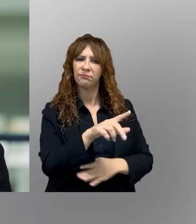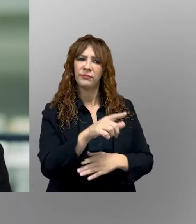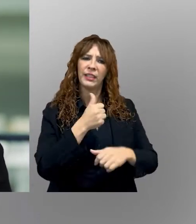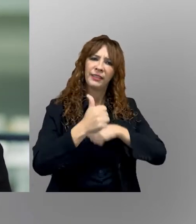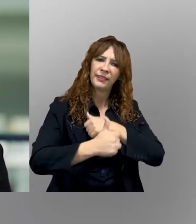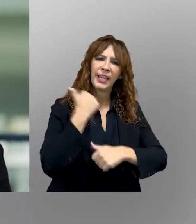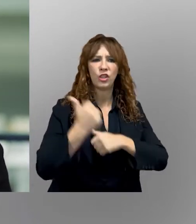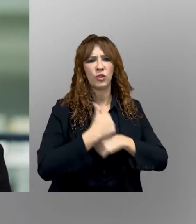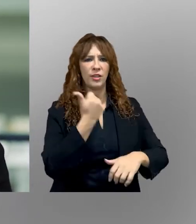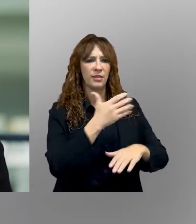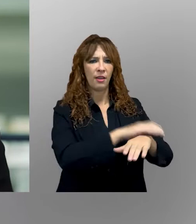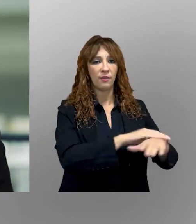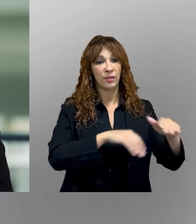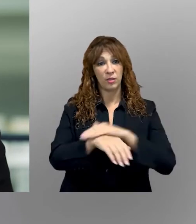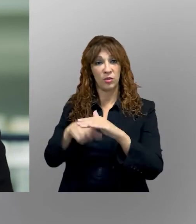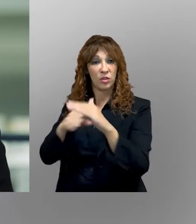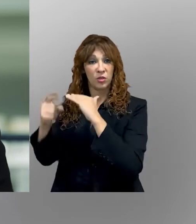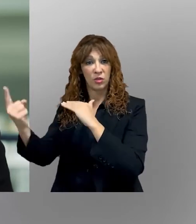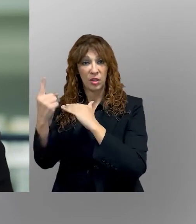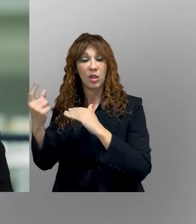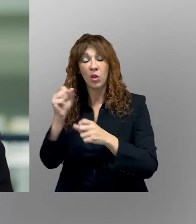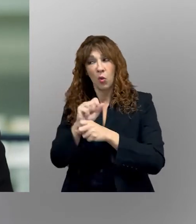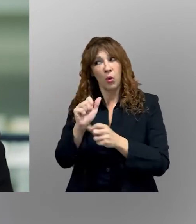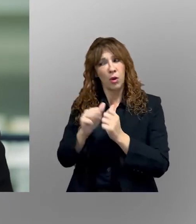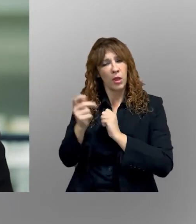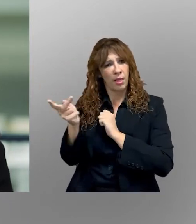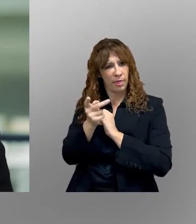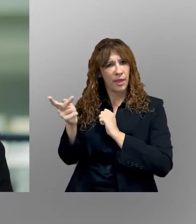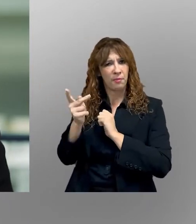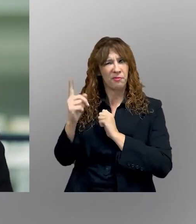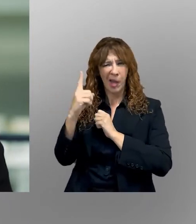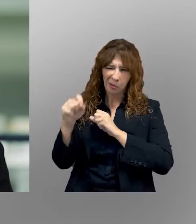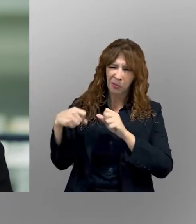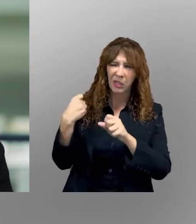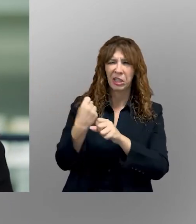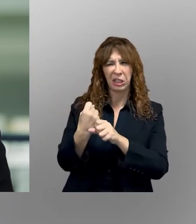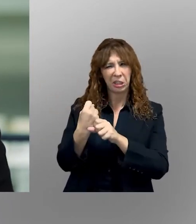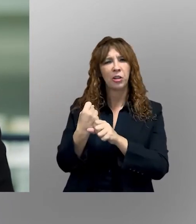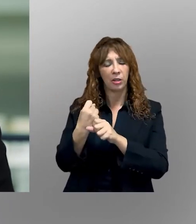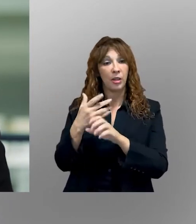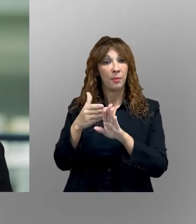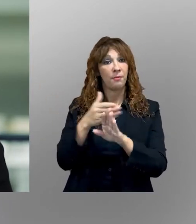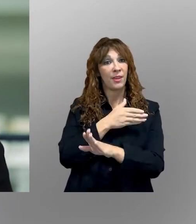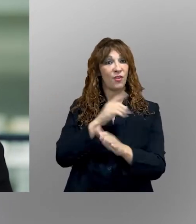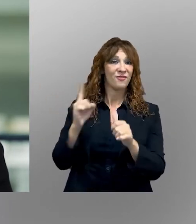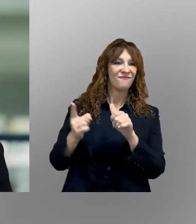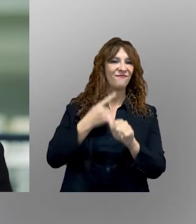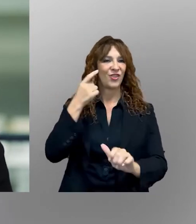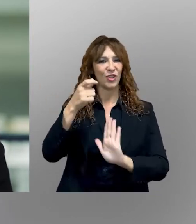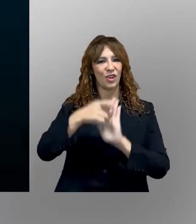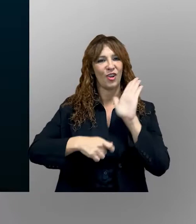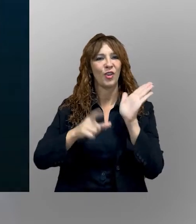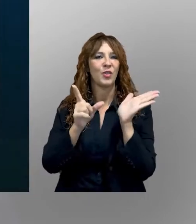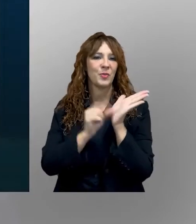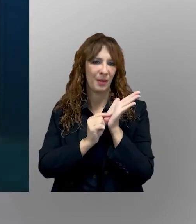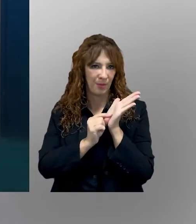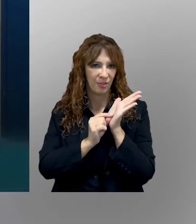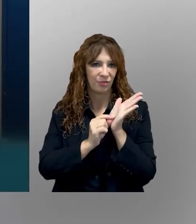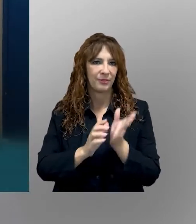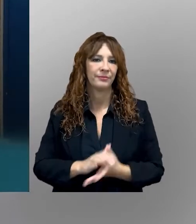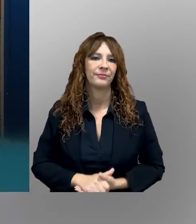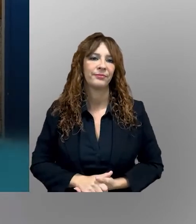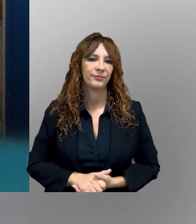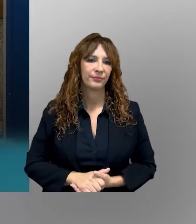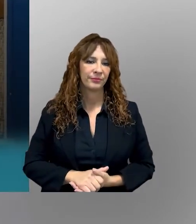of restraint and seclusion. And so we worked with them for about a year before the first article was actually published. ProPublica